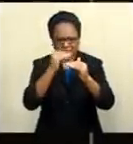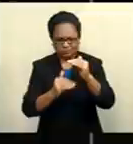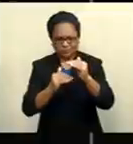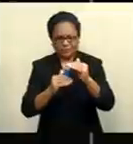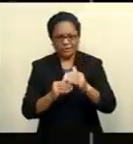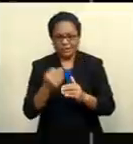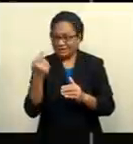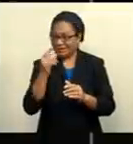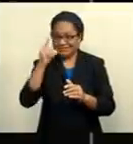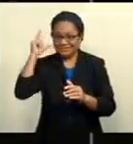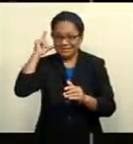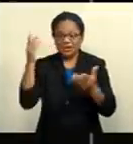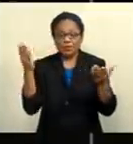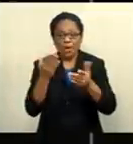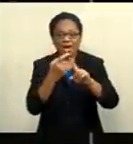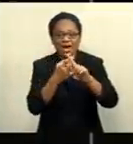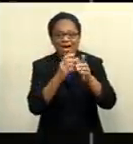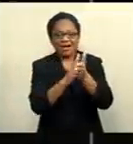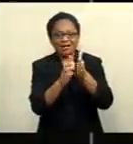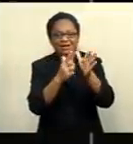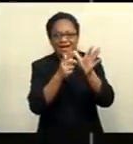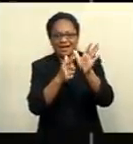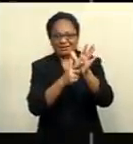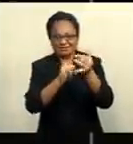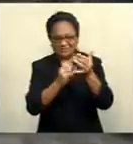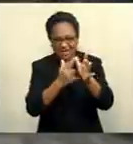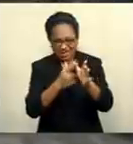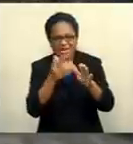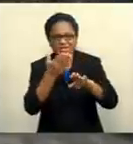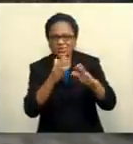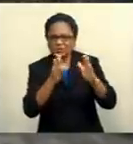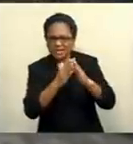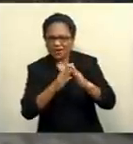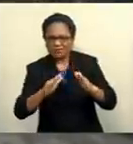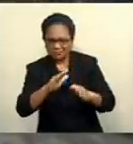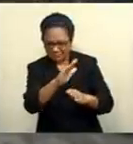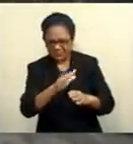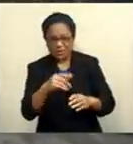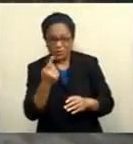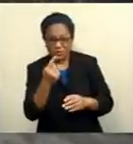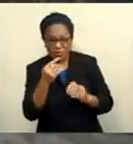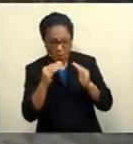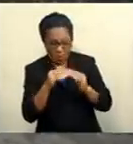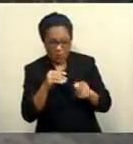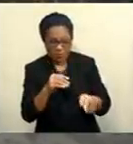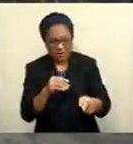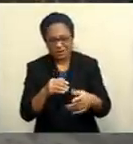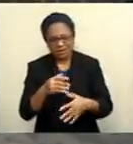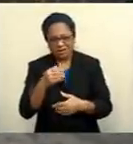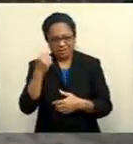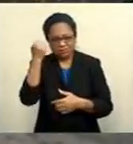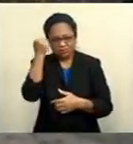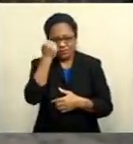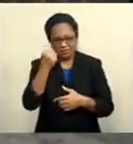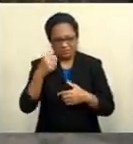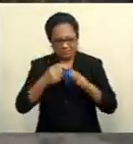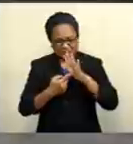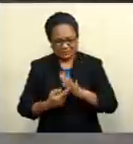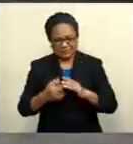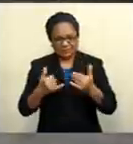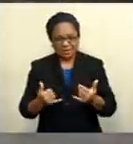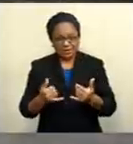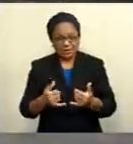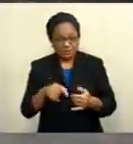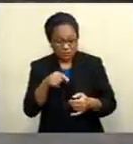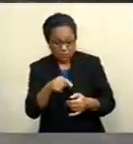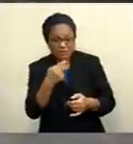afternoon has left its residents traumatized. Lanieta Laveta says she was sleeping when her children woke her up as they